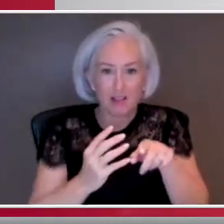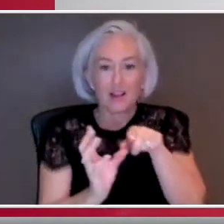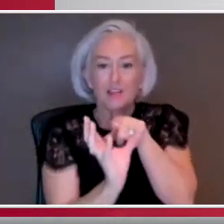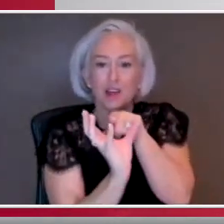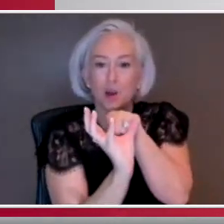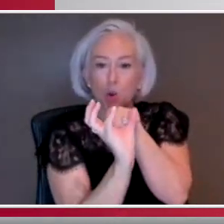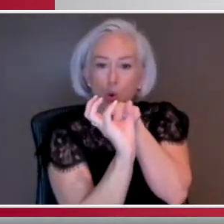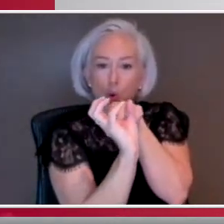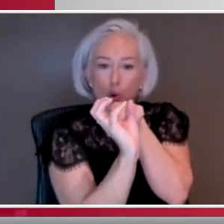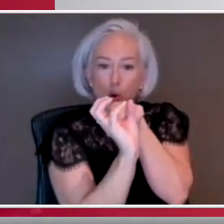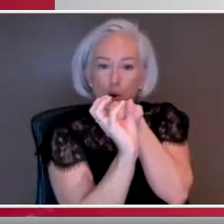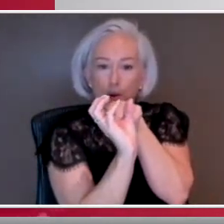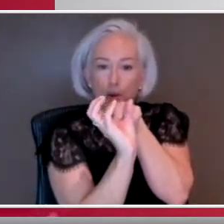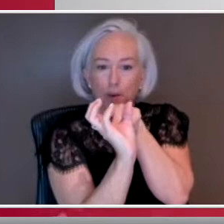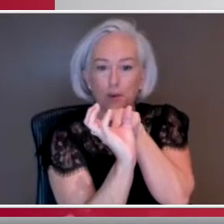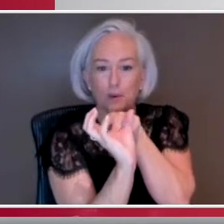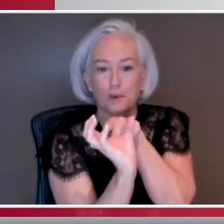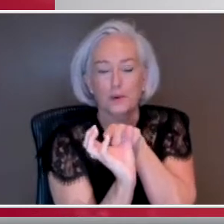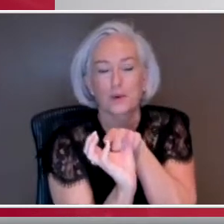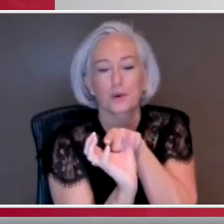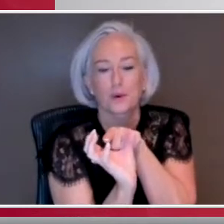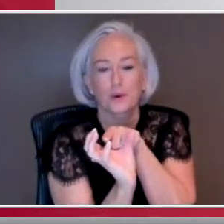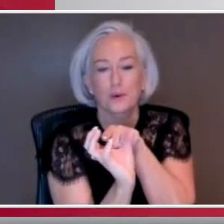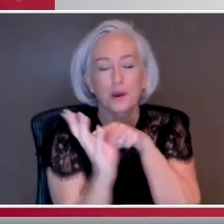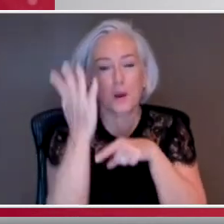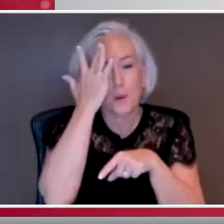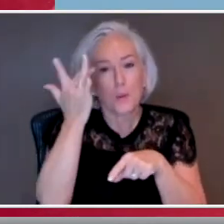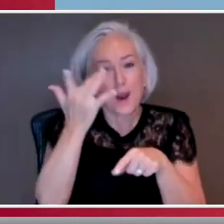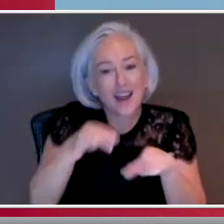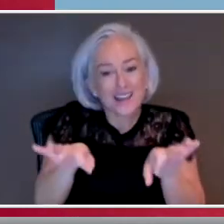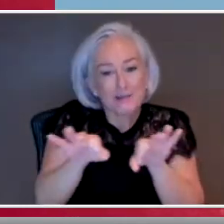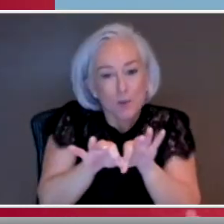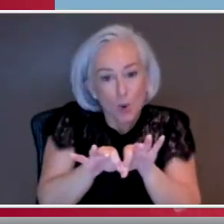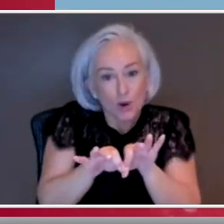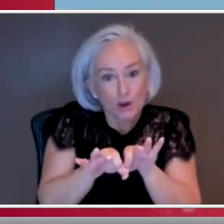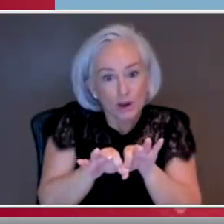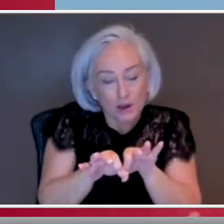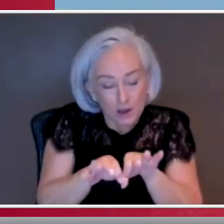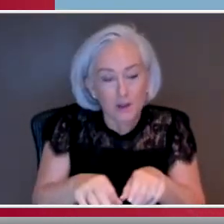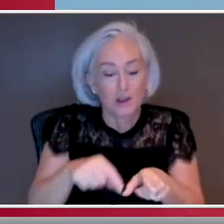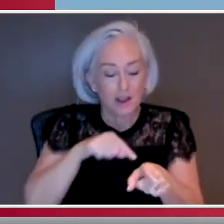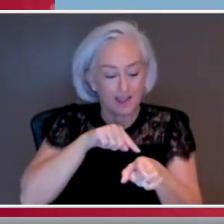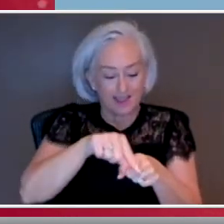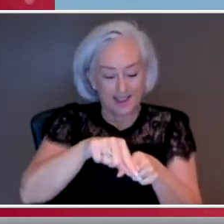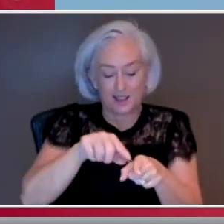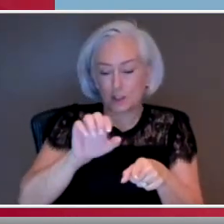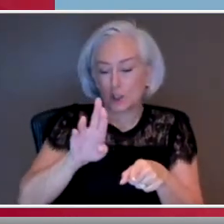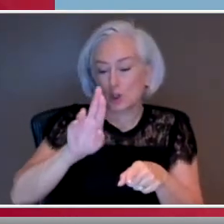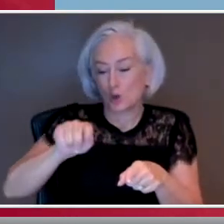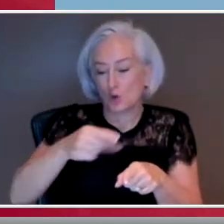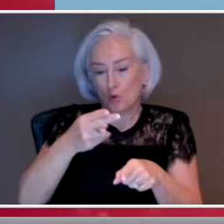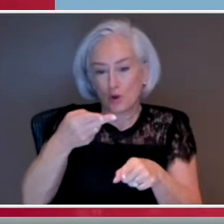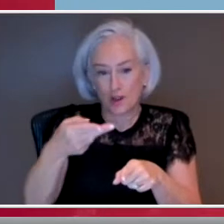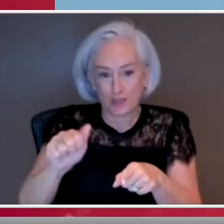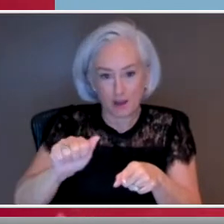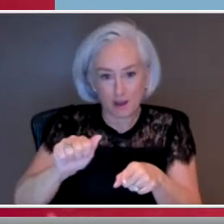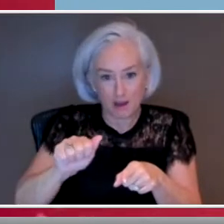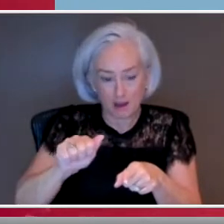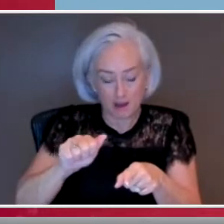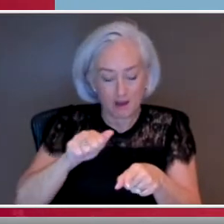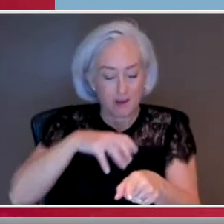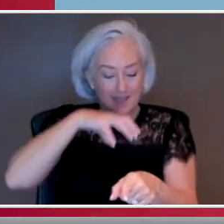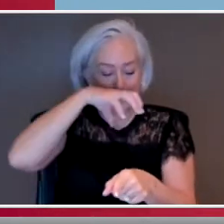there. Now, the reason that that's important is because the prostate surrounds the urethra, or the tube that's going from the bladder